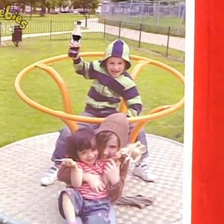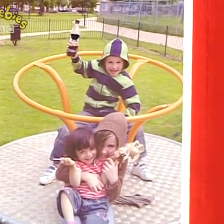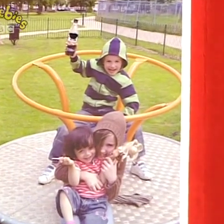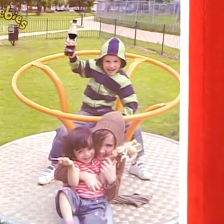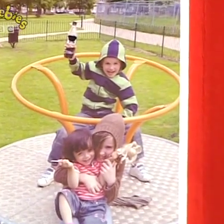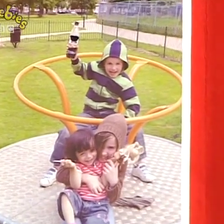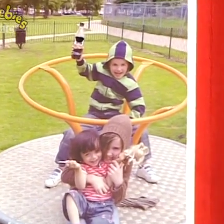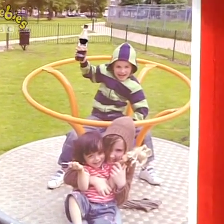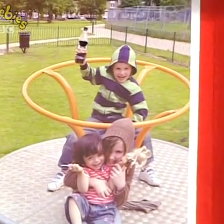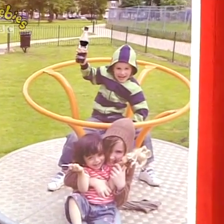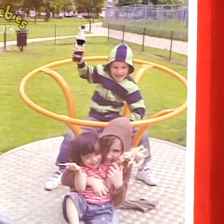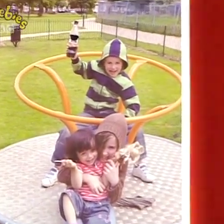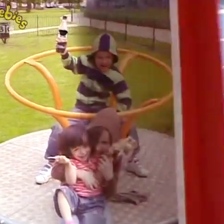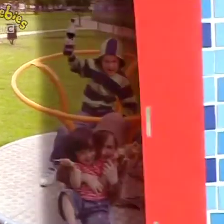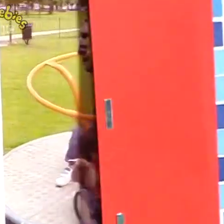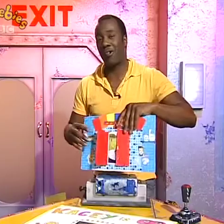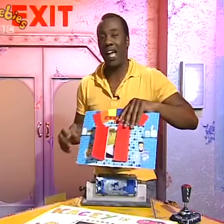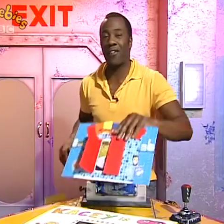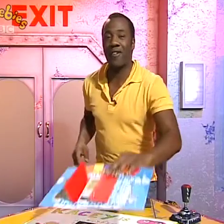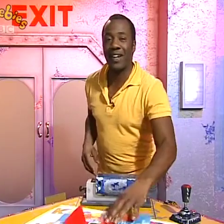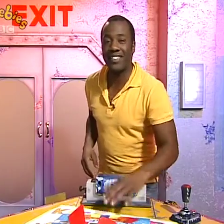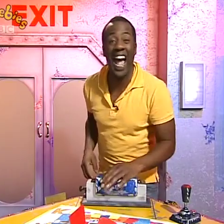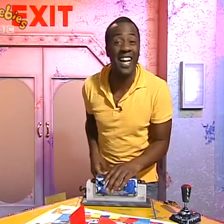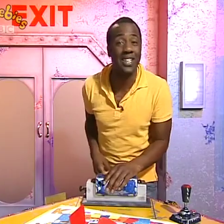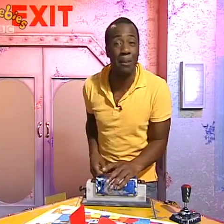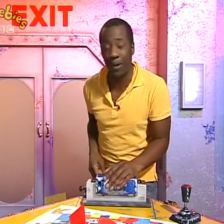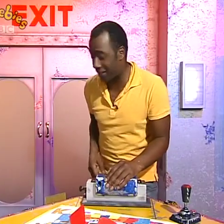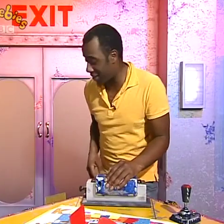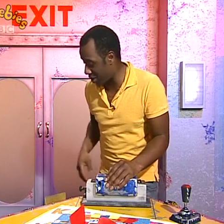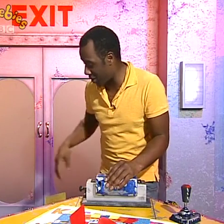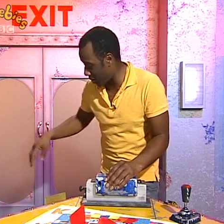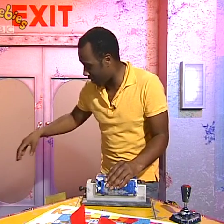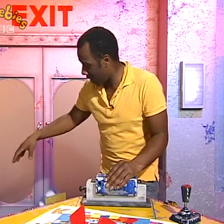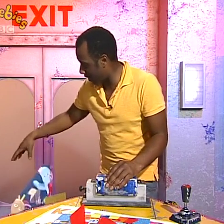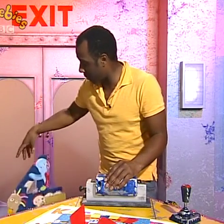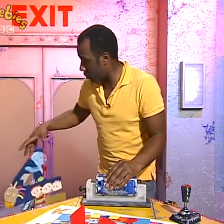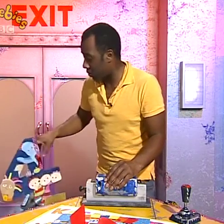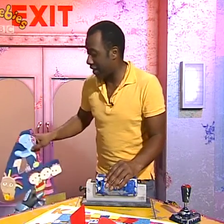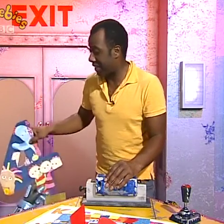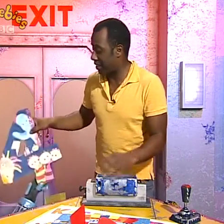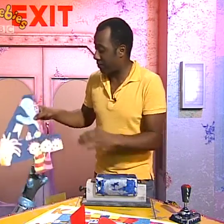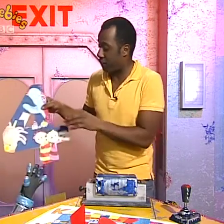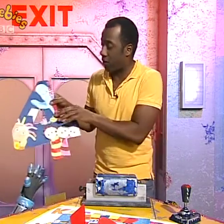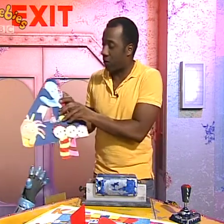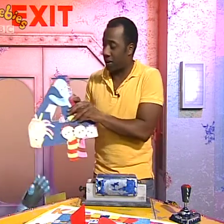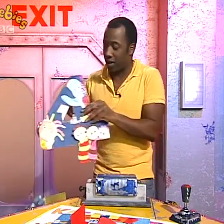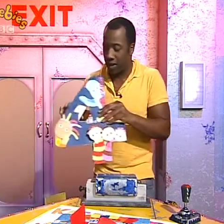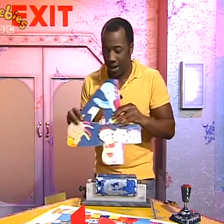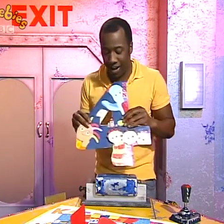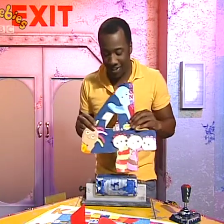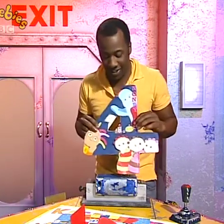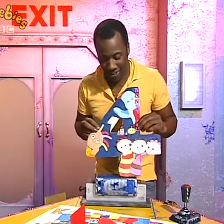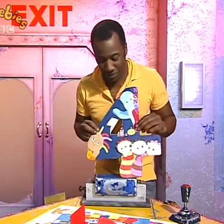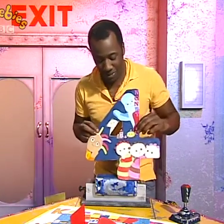family. You're in a picture there with Lauren and Rory. Have a fantastic birthday to you. Here comes, oh, it's number four here.